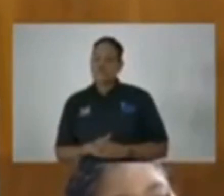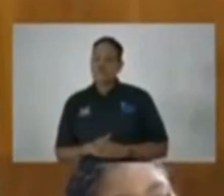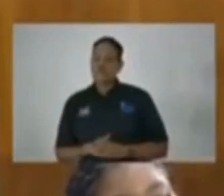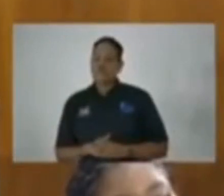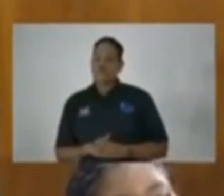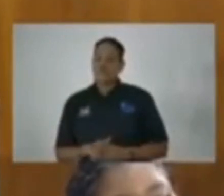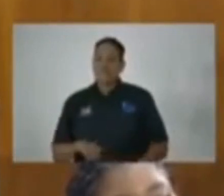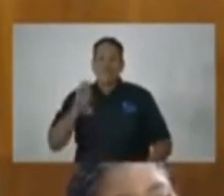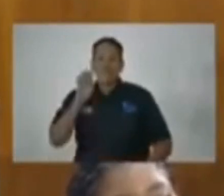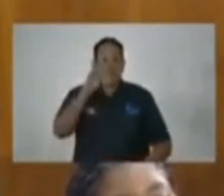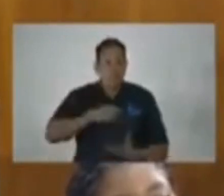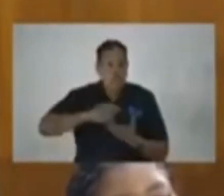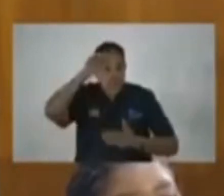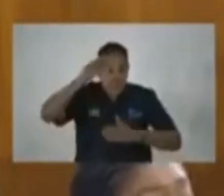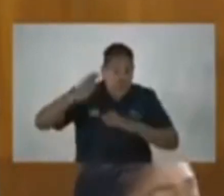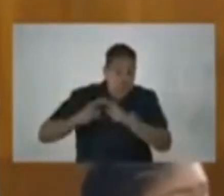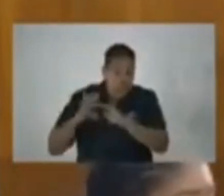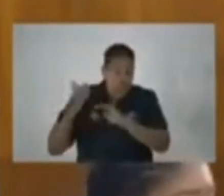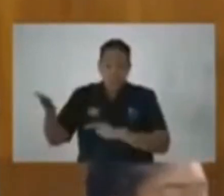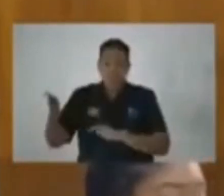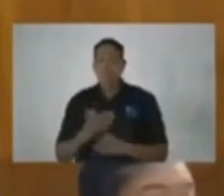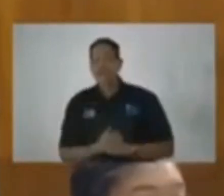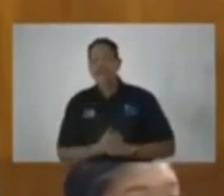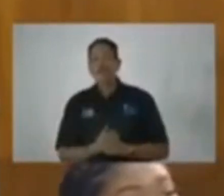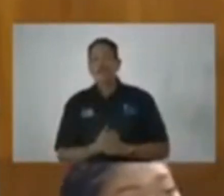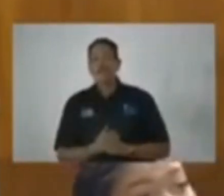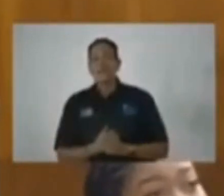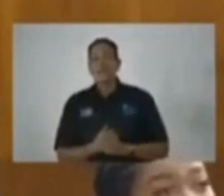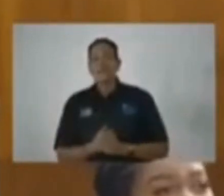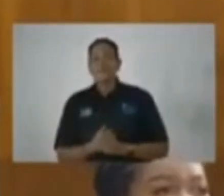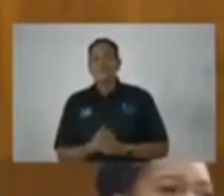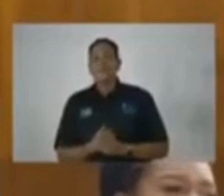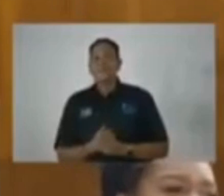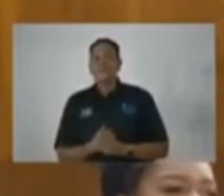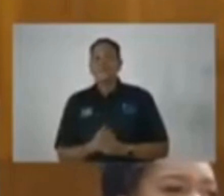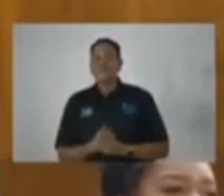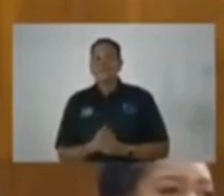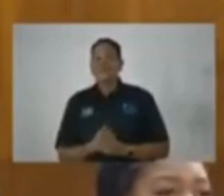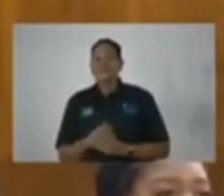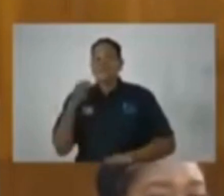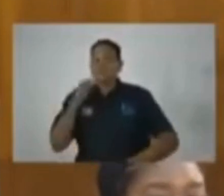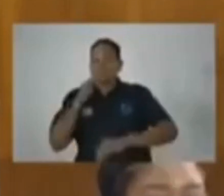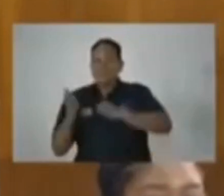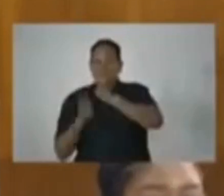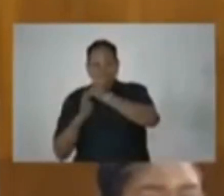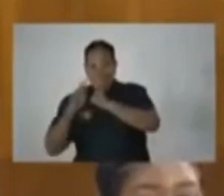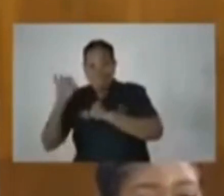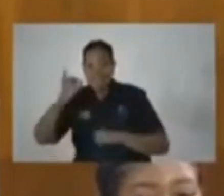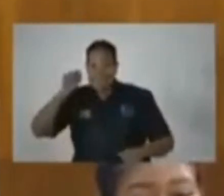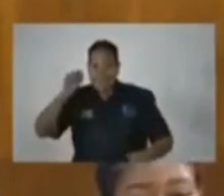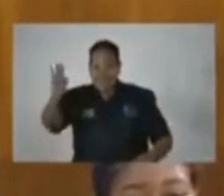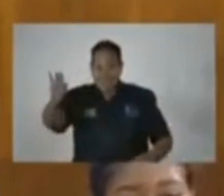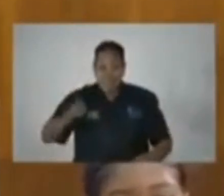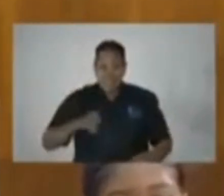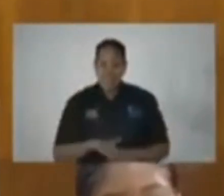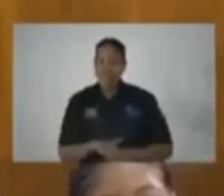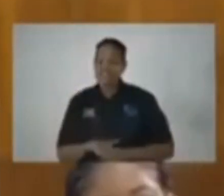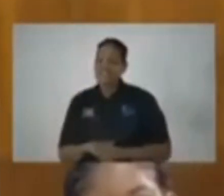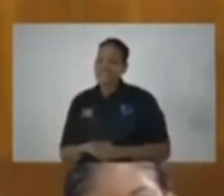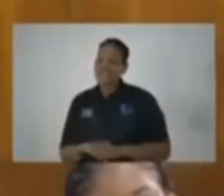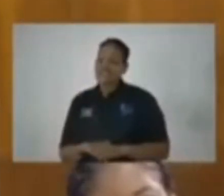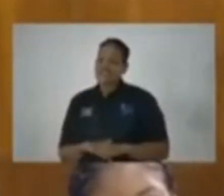Yes. Created by the People's National Party. E-learning Jamaica. PMP saving pan.